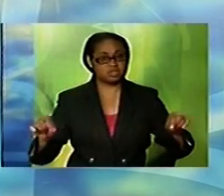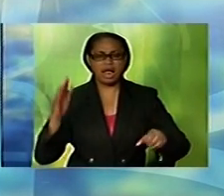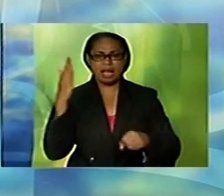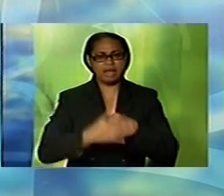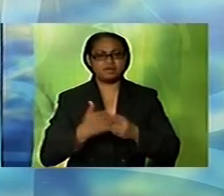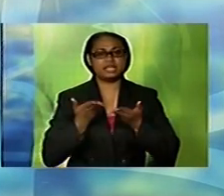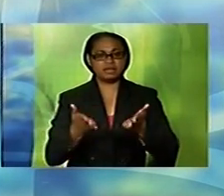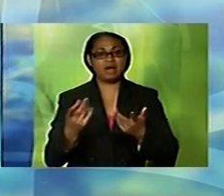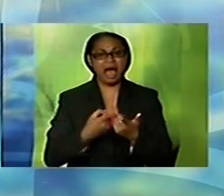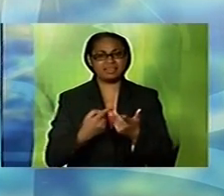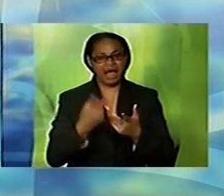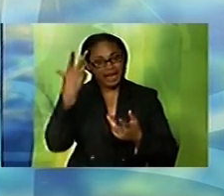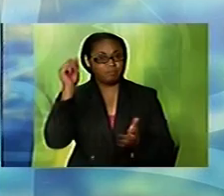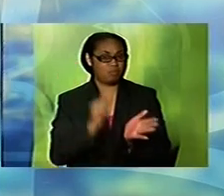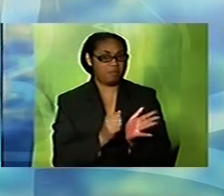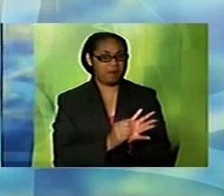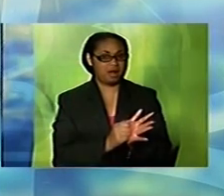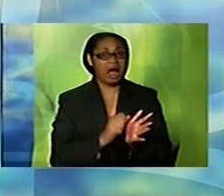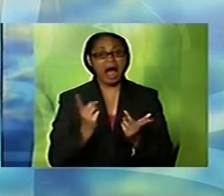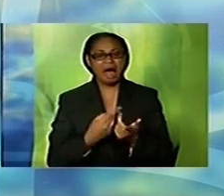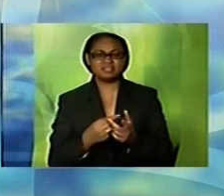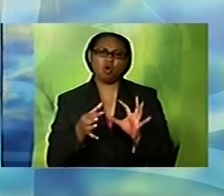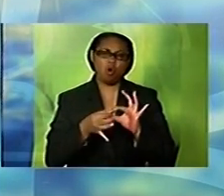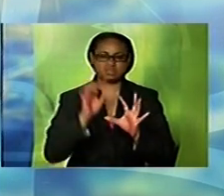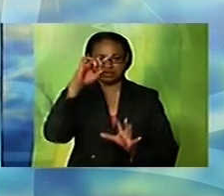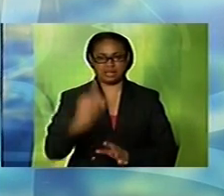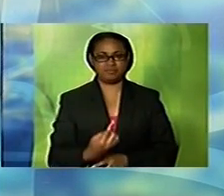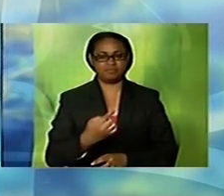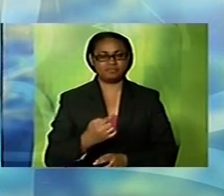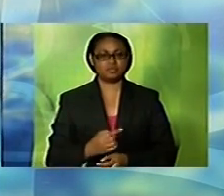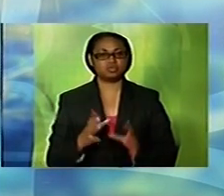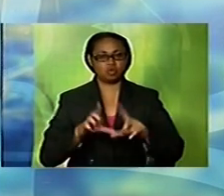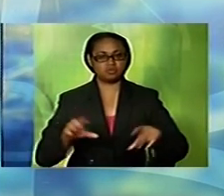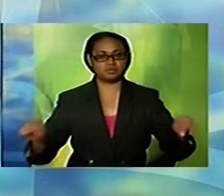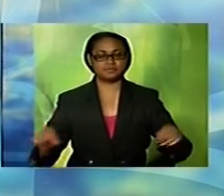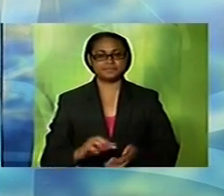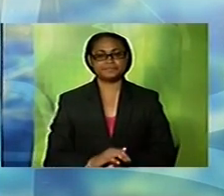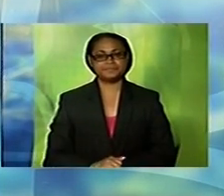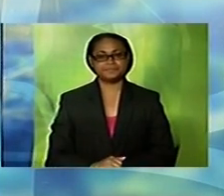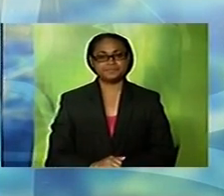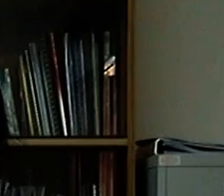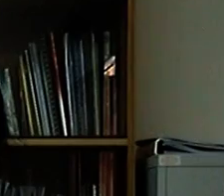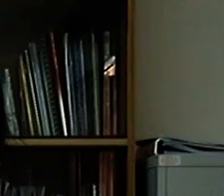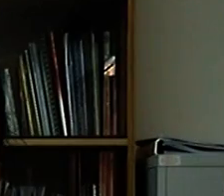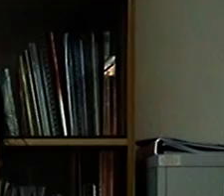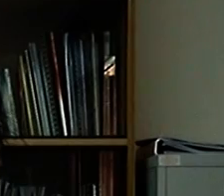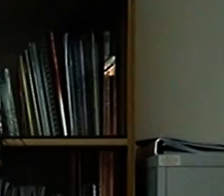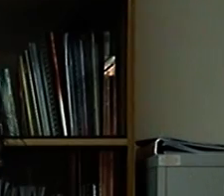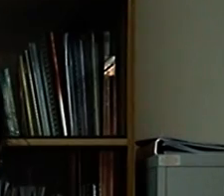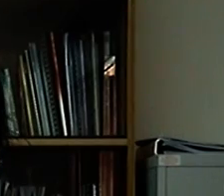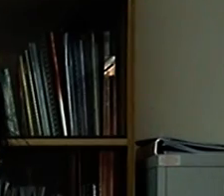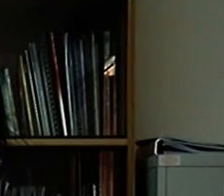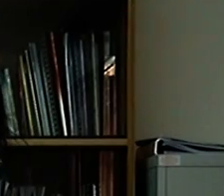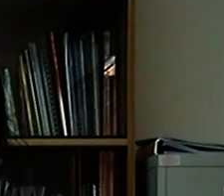any ingredient labeling on the package, while others sell them as unpacked or loose sausages. Our Food